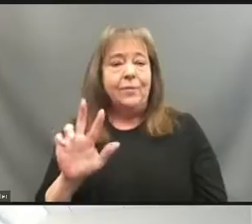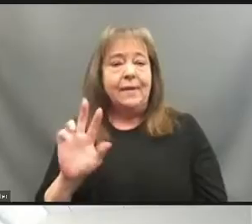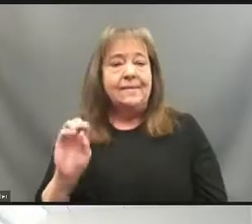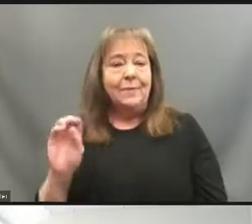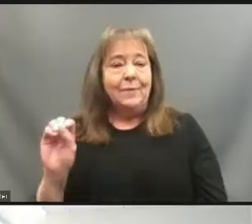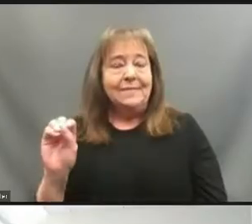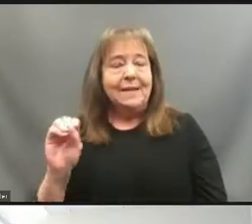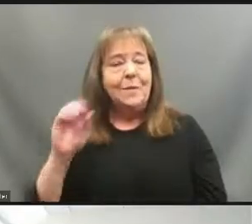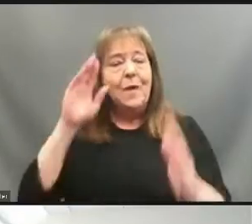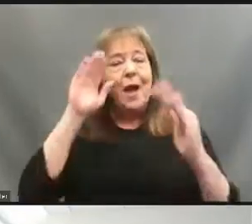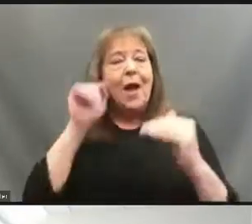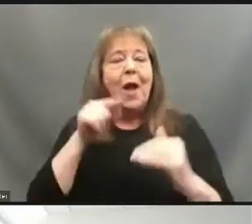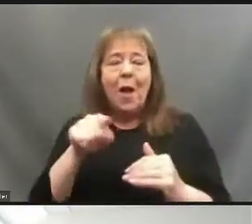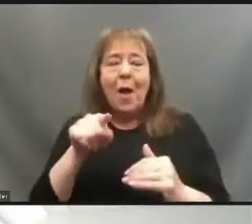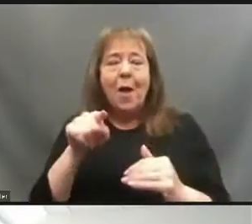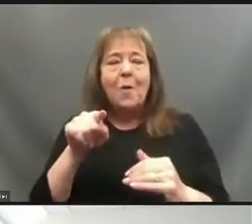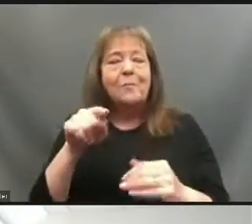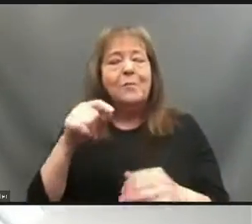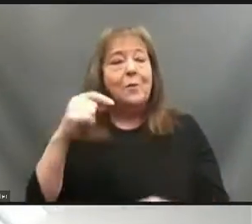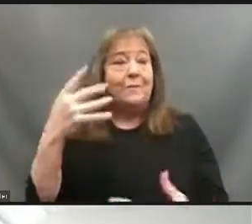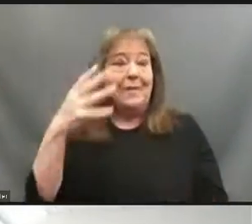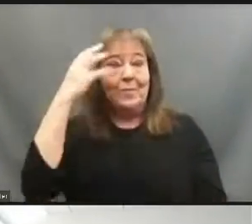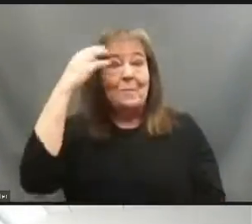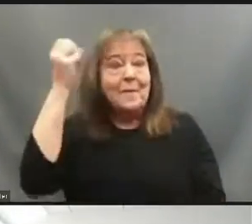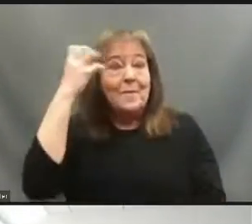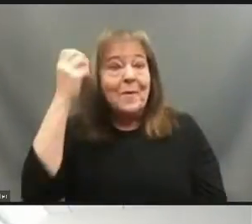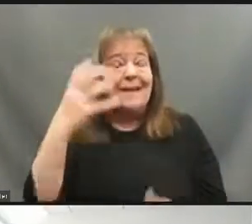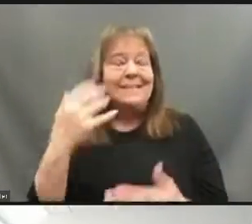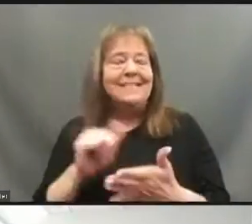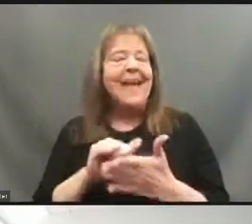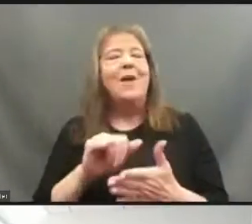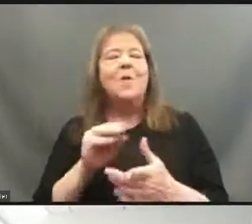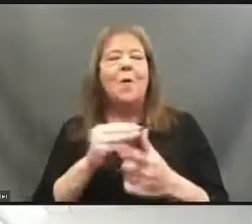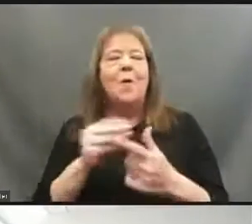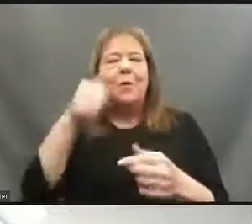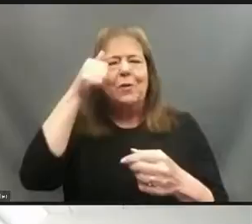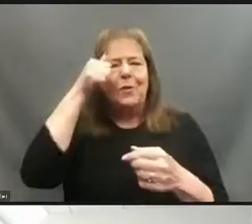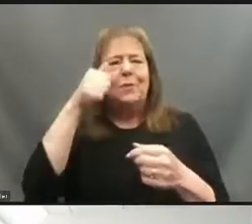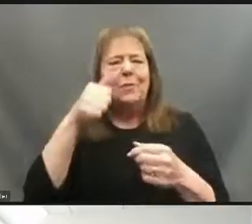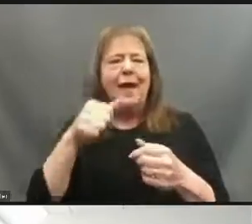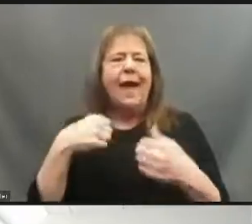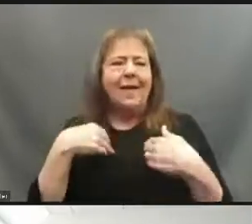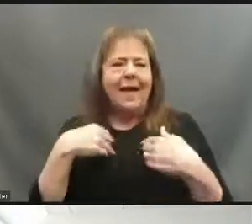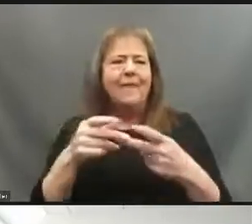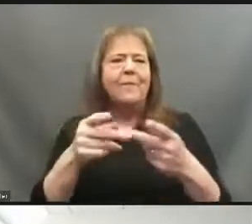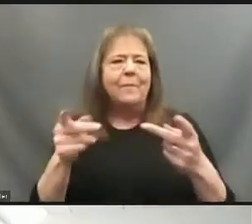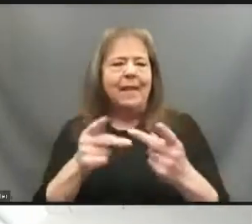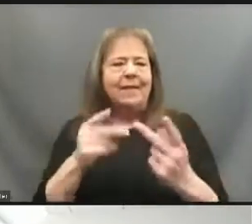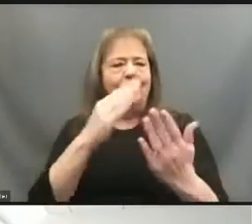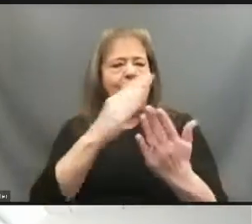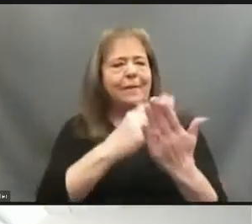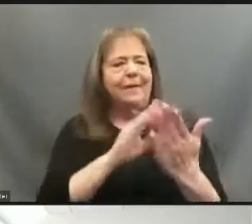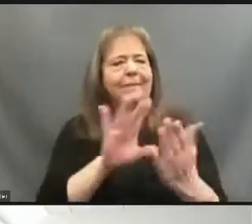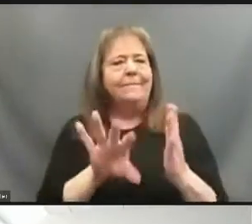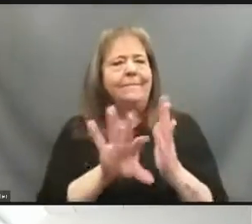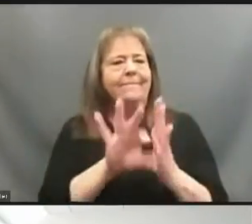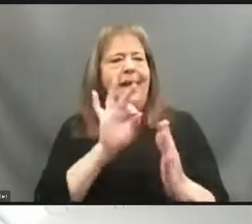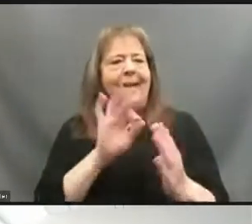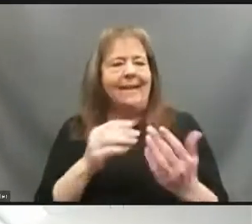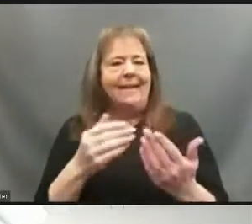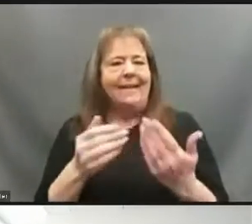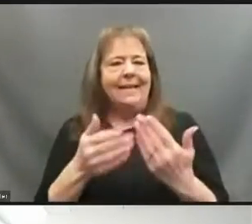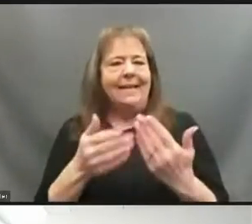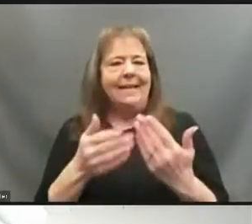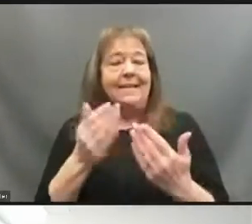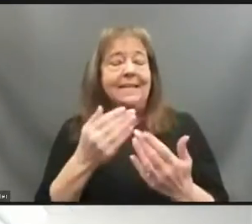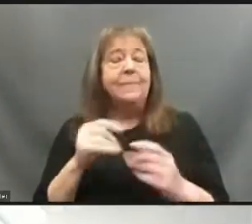378-6300. I hope you have that phone number either memorized or in your contact list by now, but you can call that number and be screened and directed to